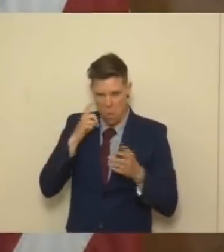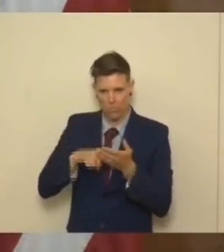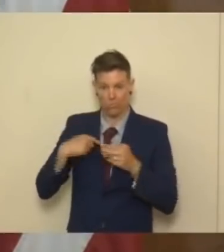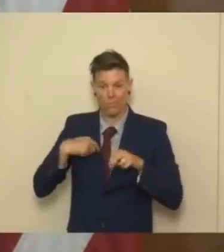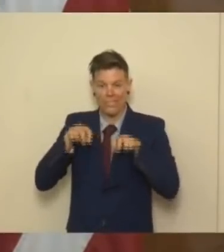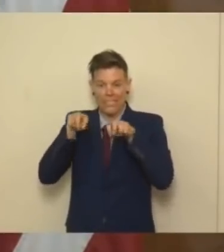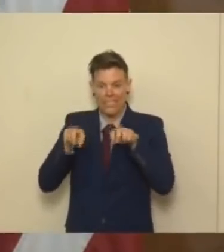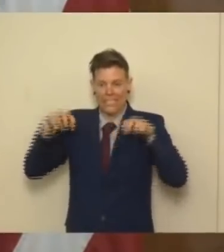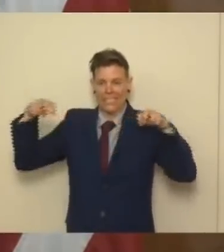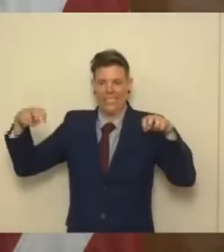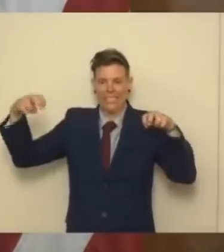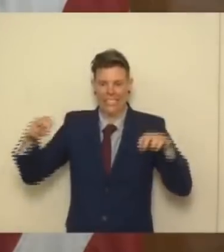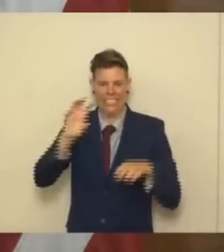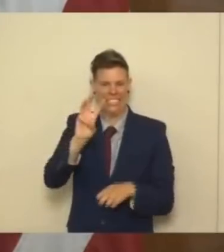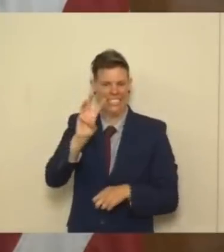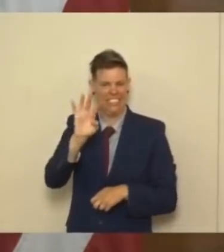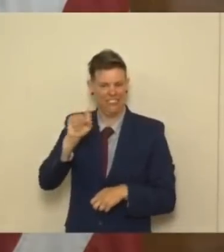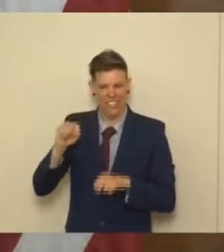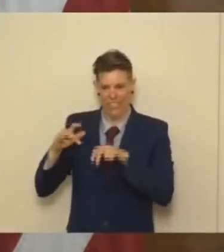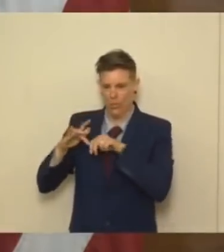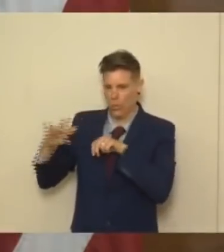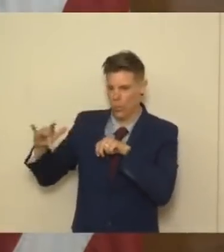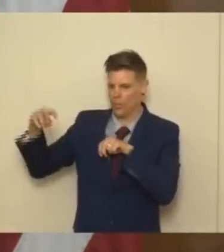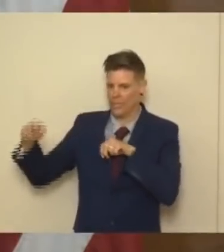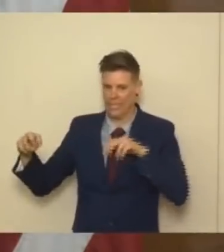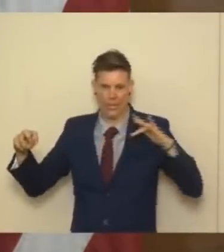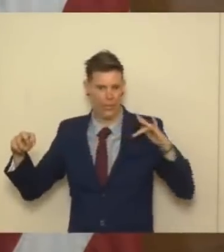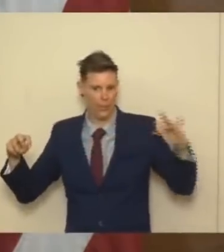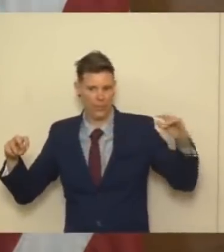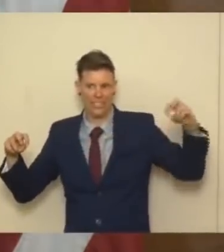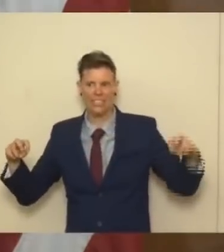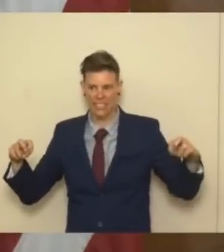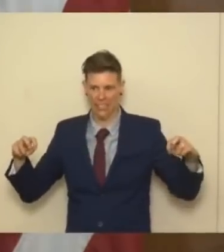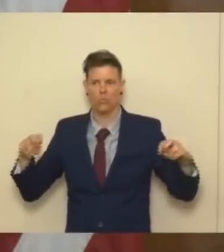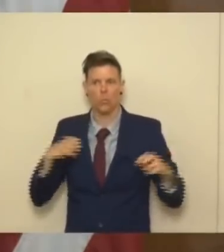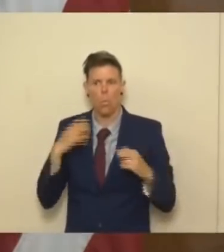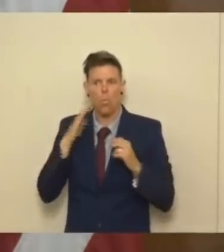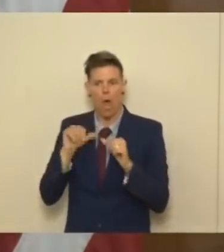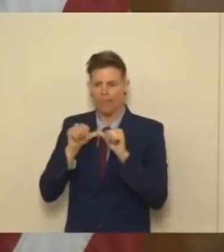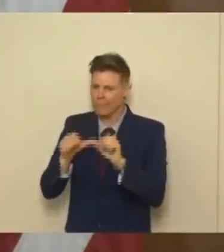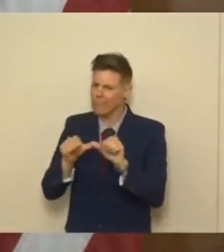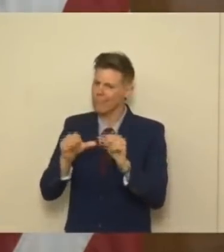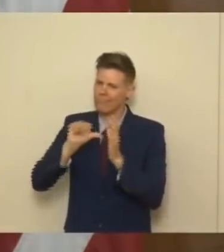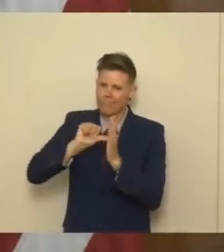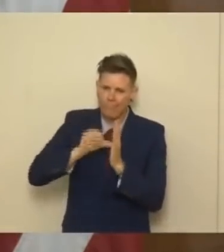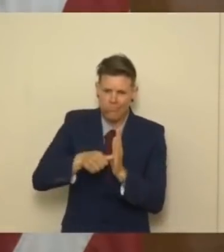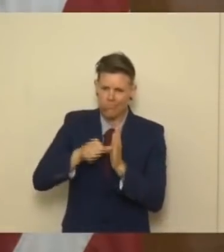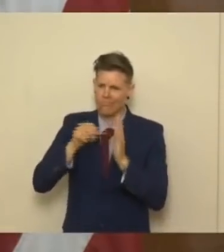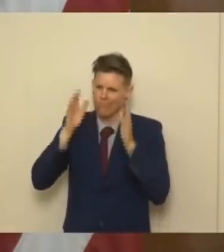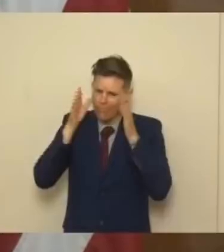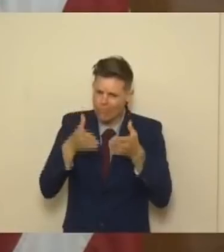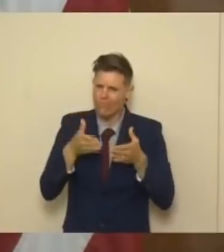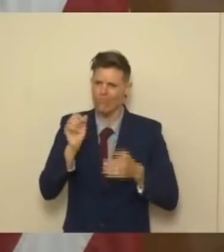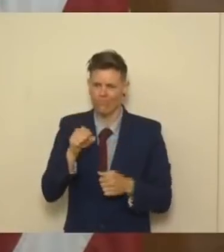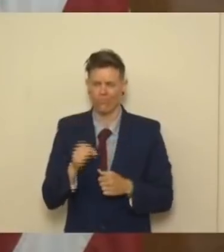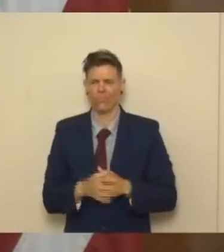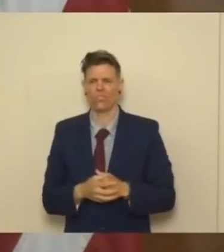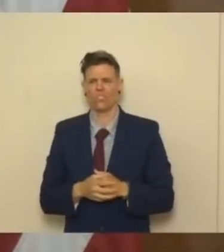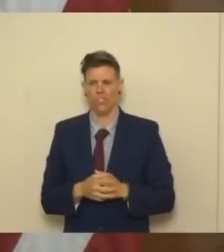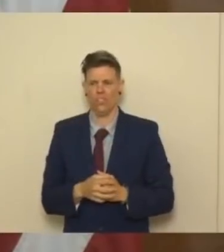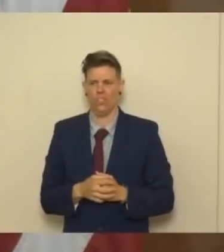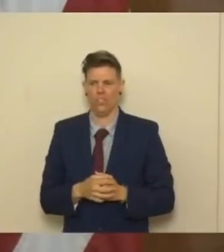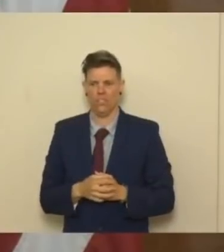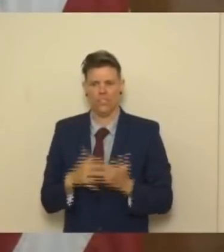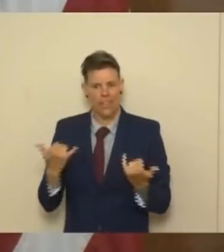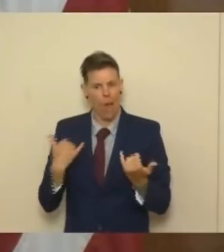which we're going to keep talking about because we aren't getting to many of the habits that will allow